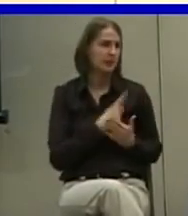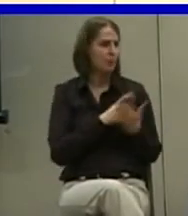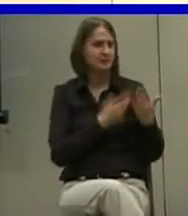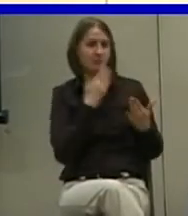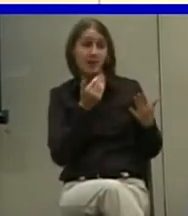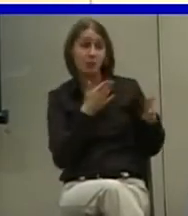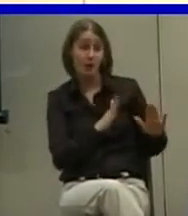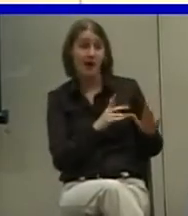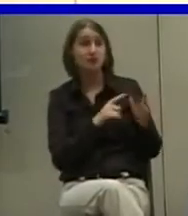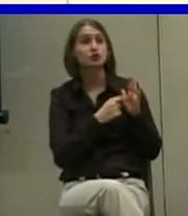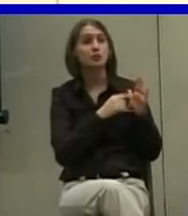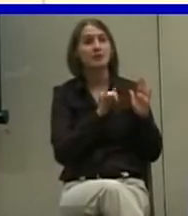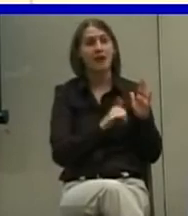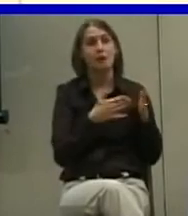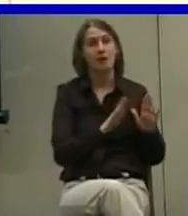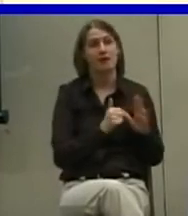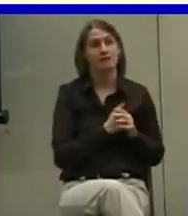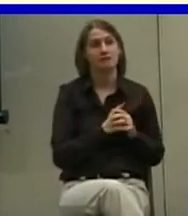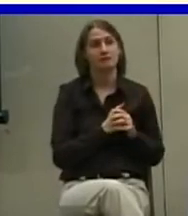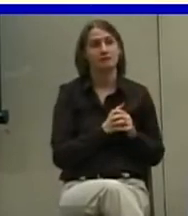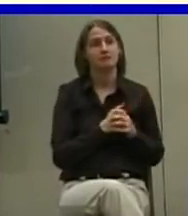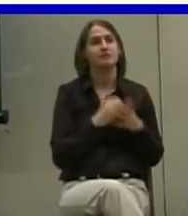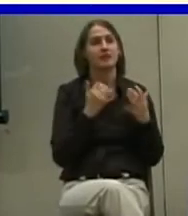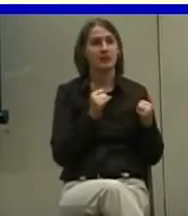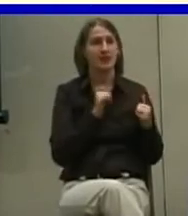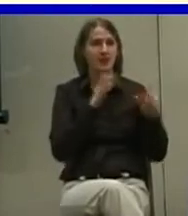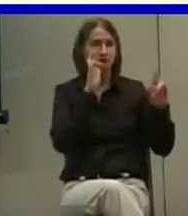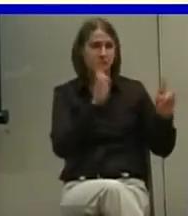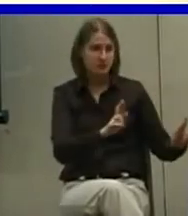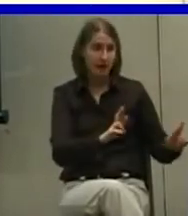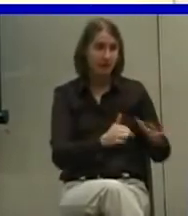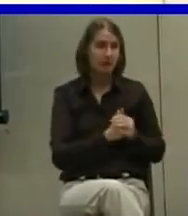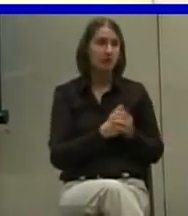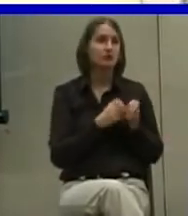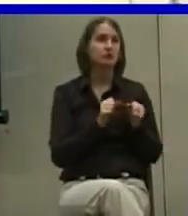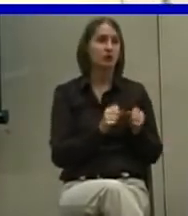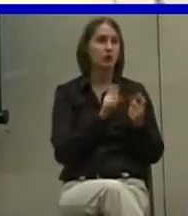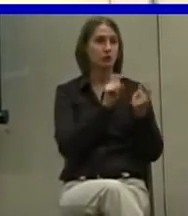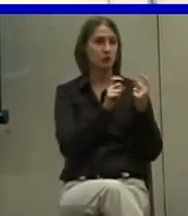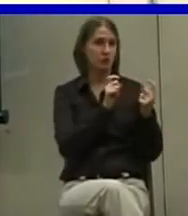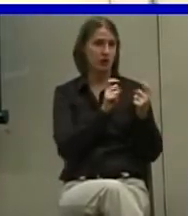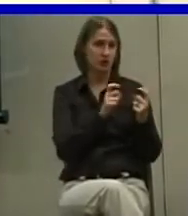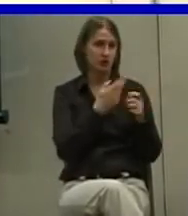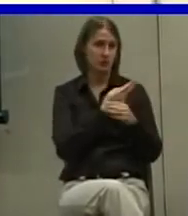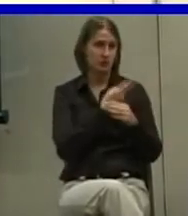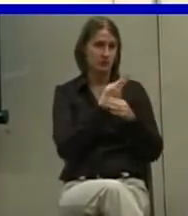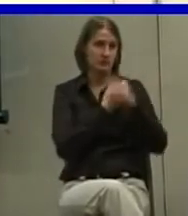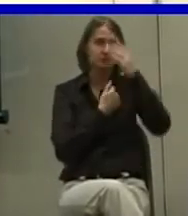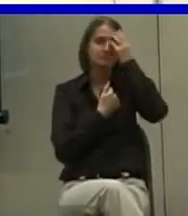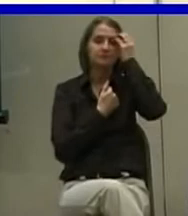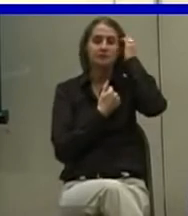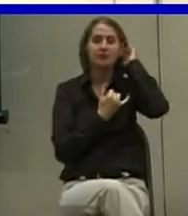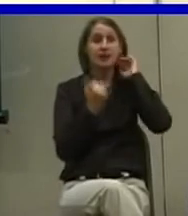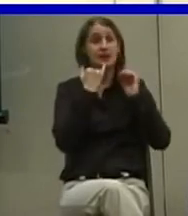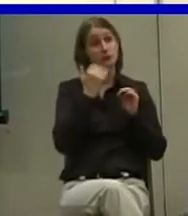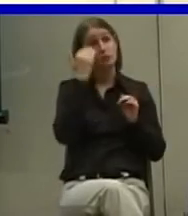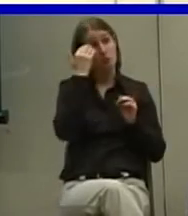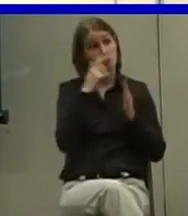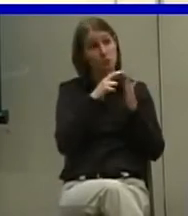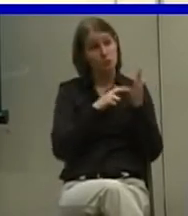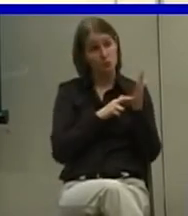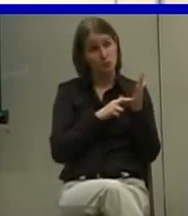way? Show me that way. Now that's respectful. So the correction comes in. When you know what the rule